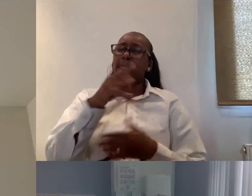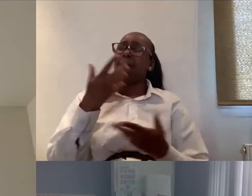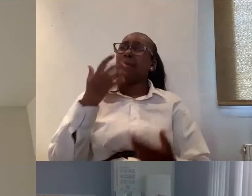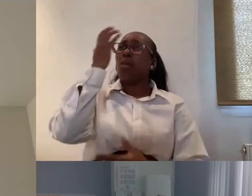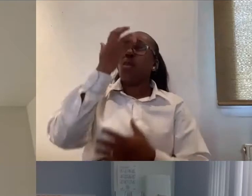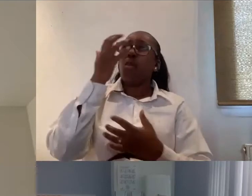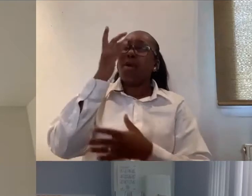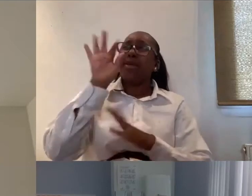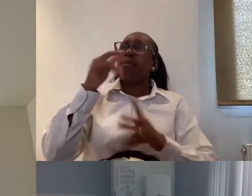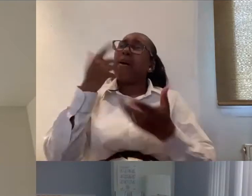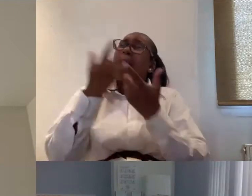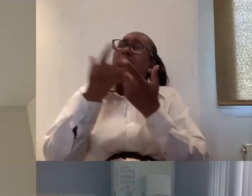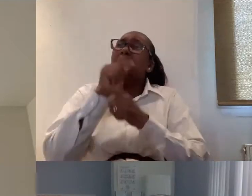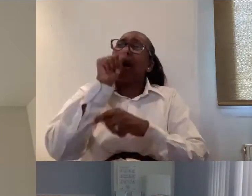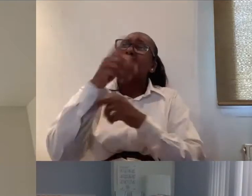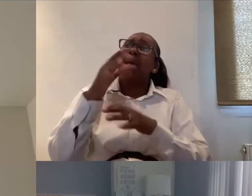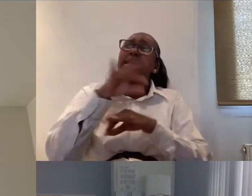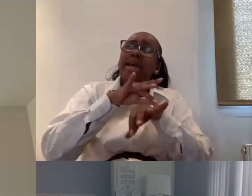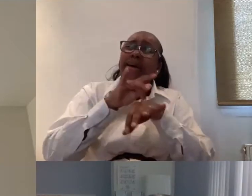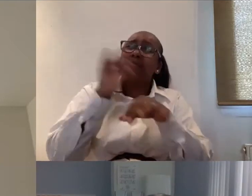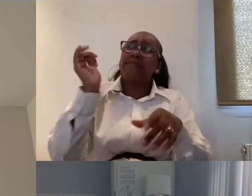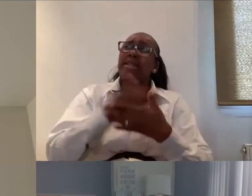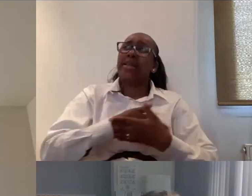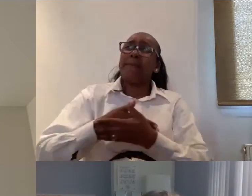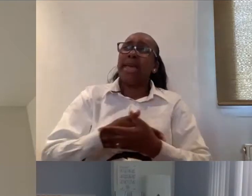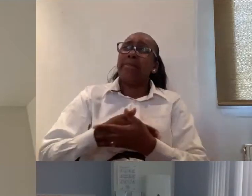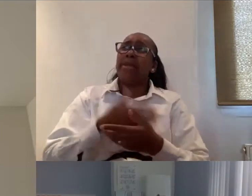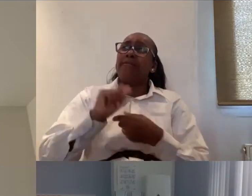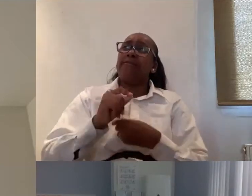the COVID vaccine could affect their baby via breastfeeding.